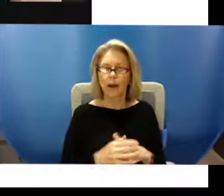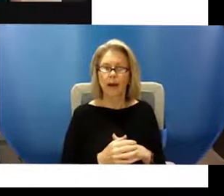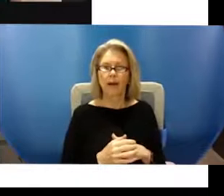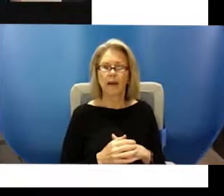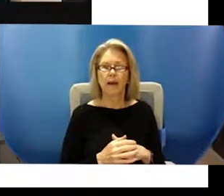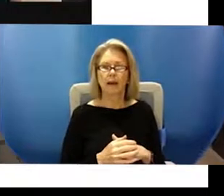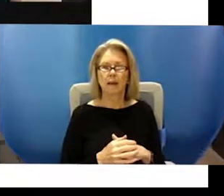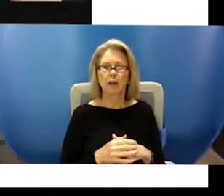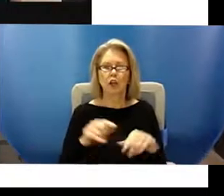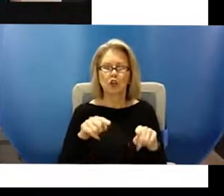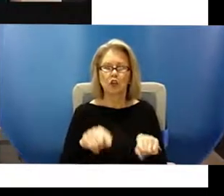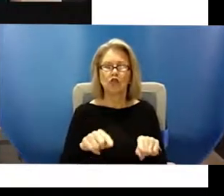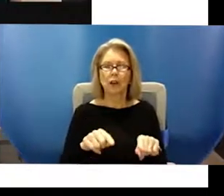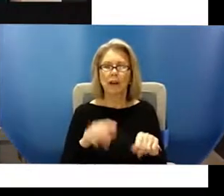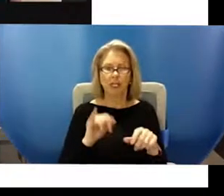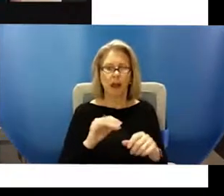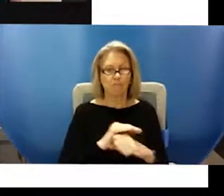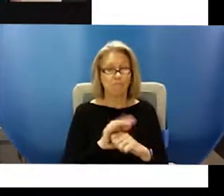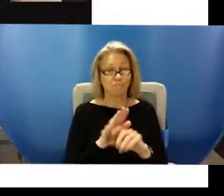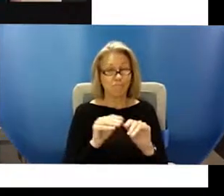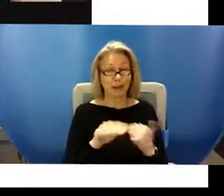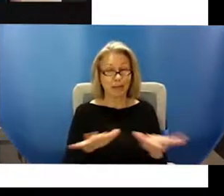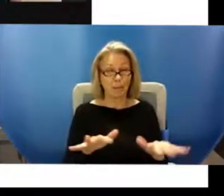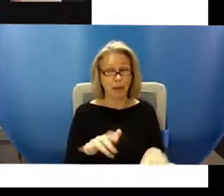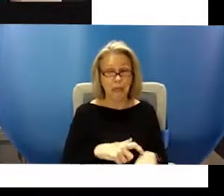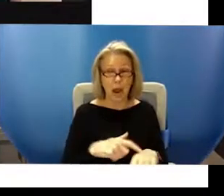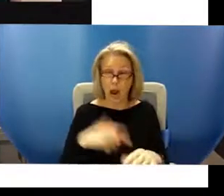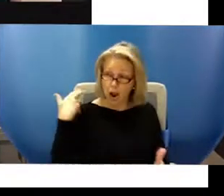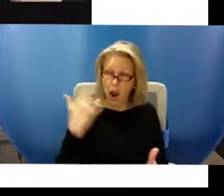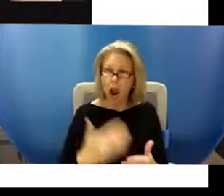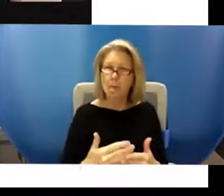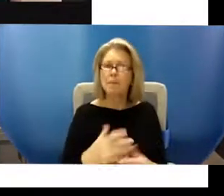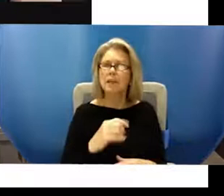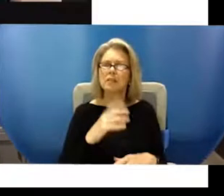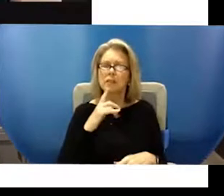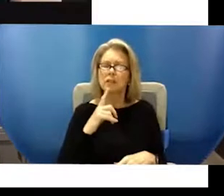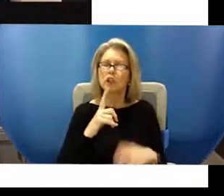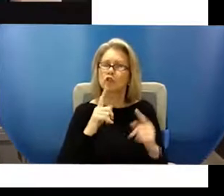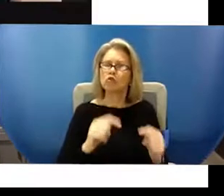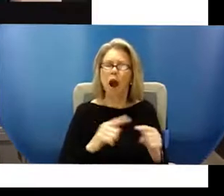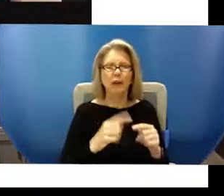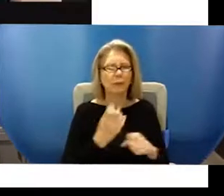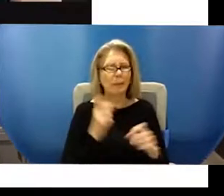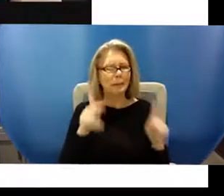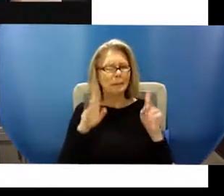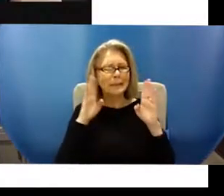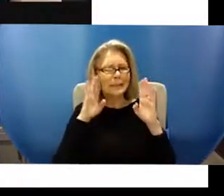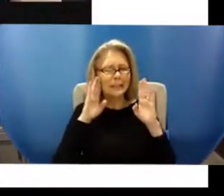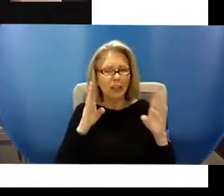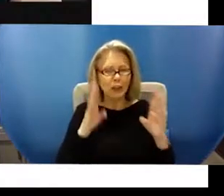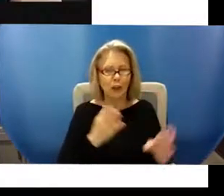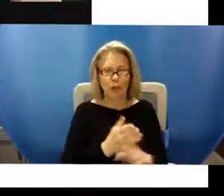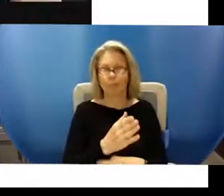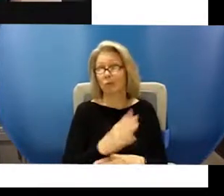important way over the pandemic period, was trying to shoot a film essentially over Zoom,